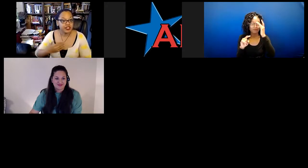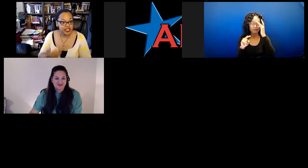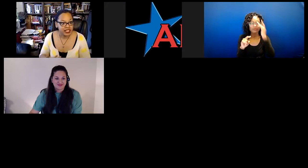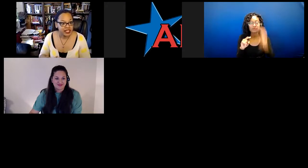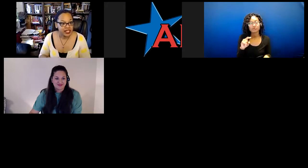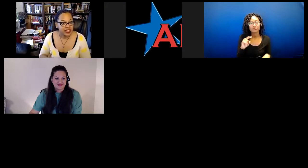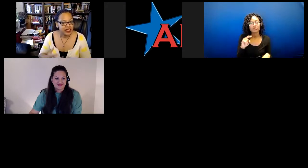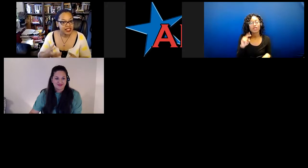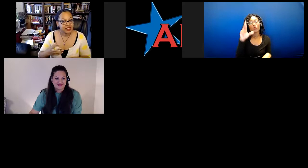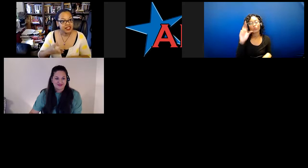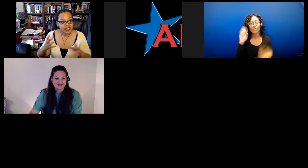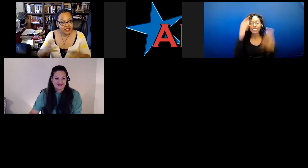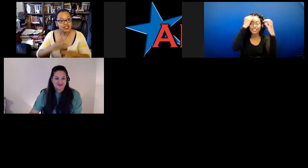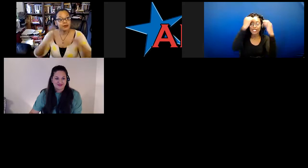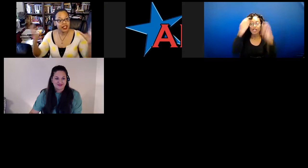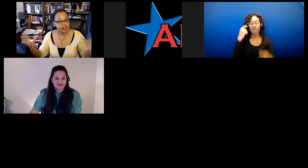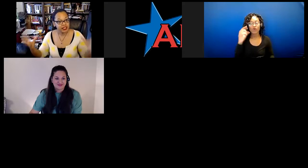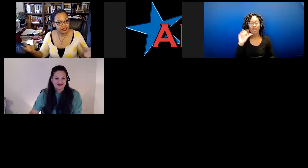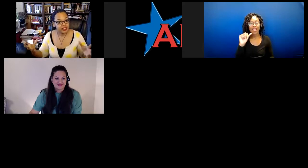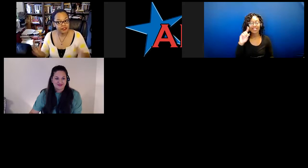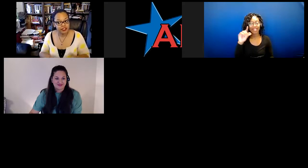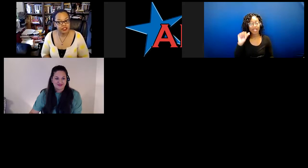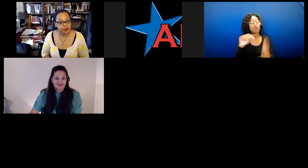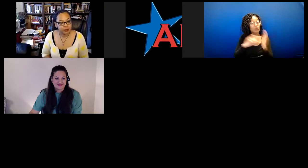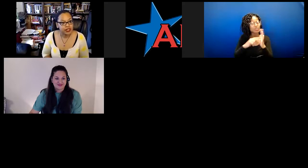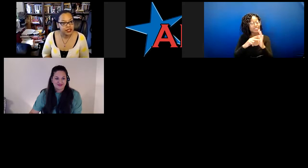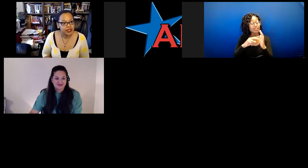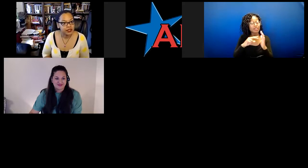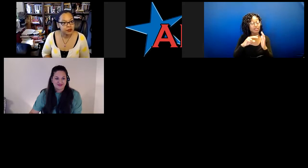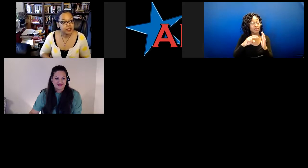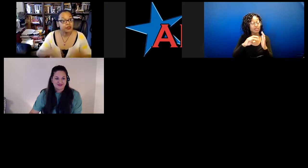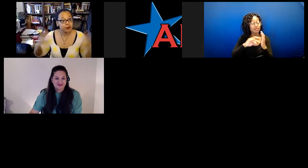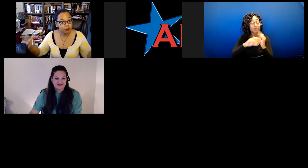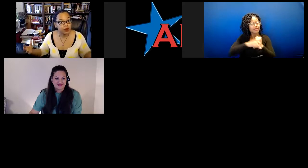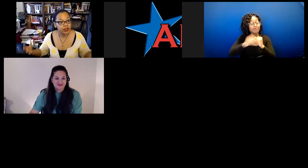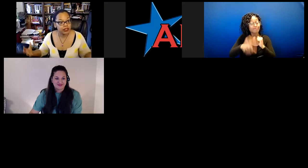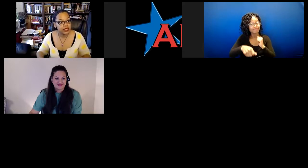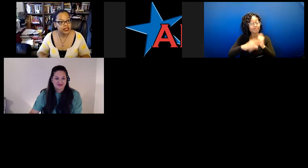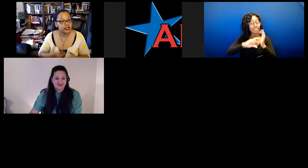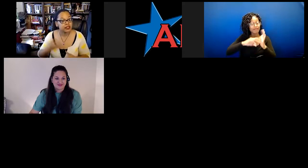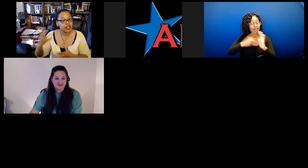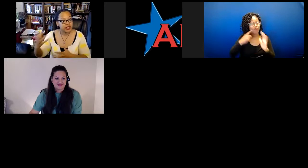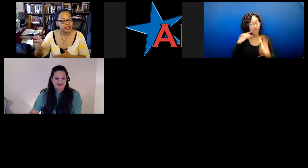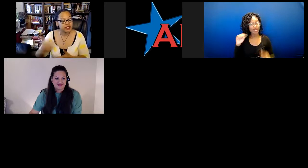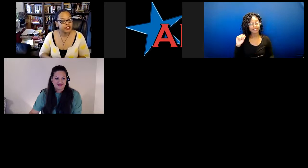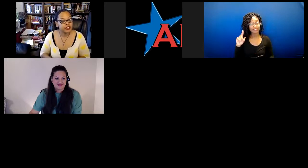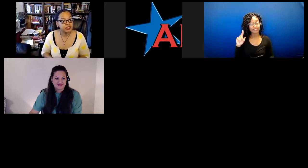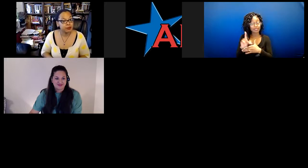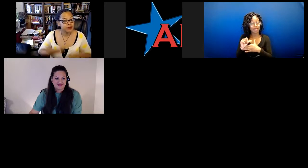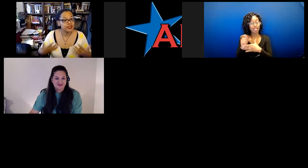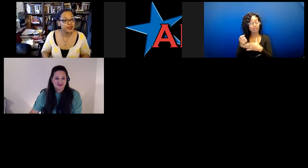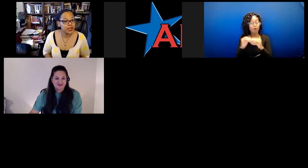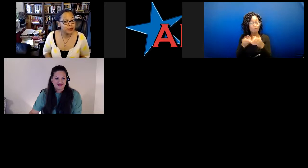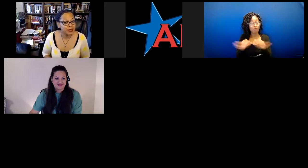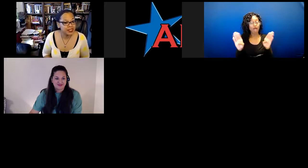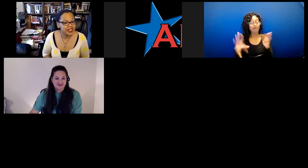reconsideration of the ADA, and they did expand the definition of disability a little bit more broadly and add some other things, but there were